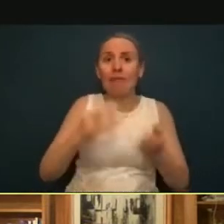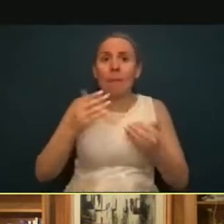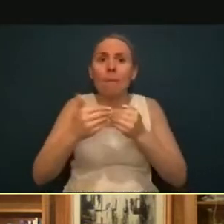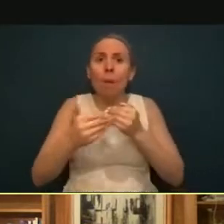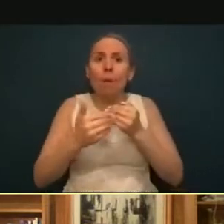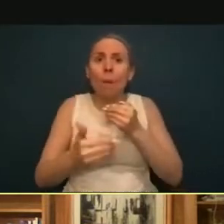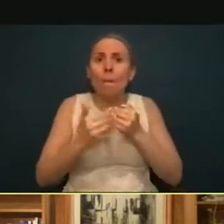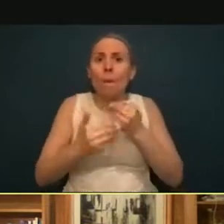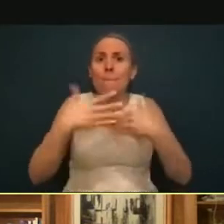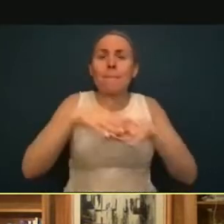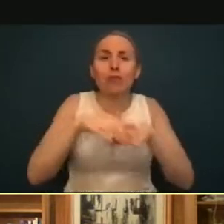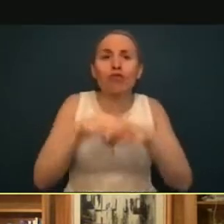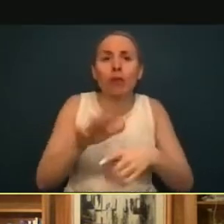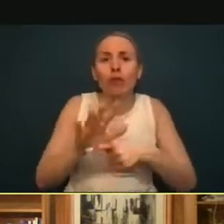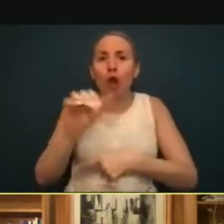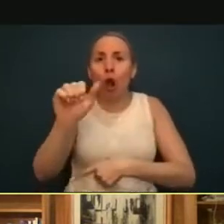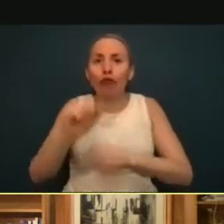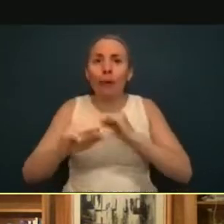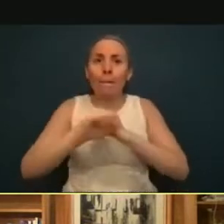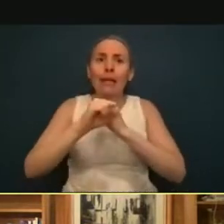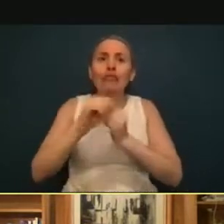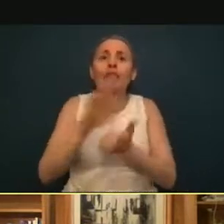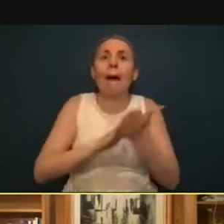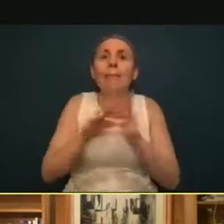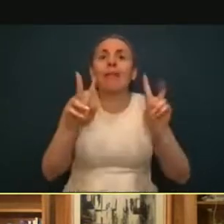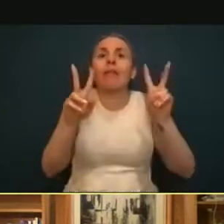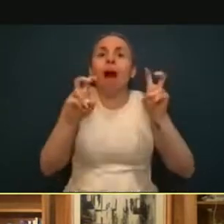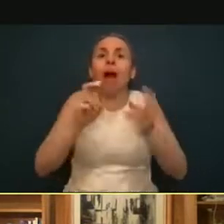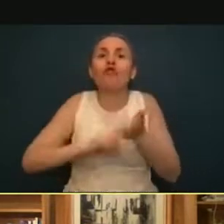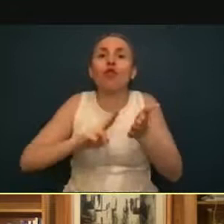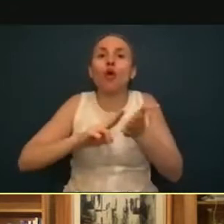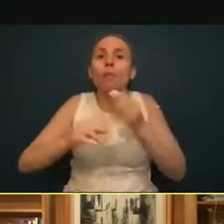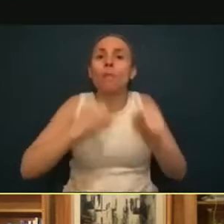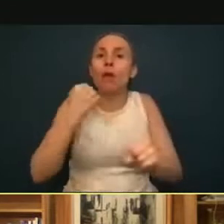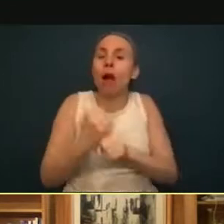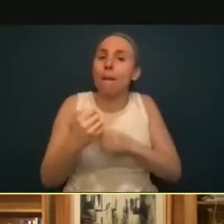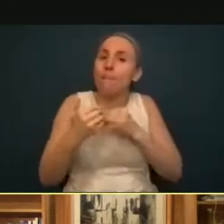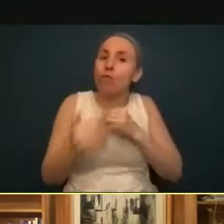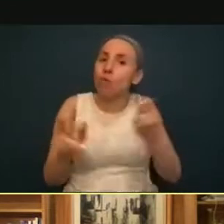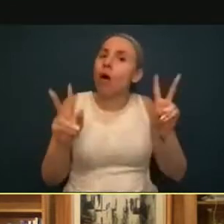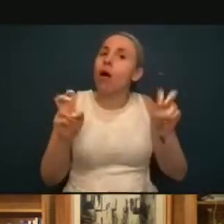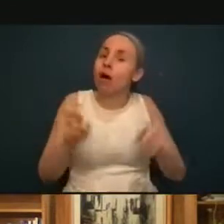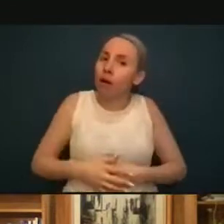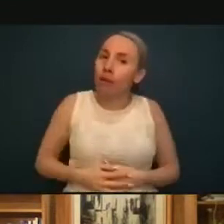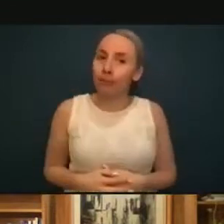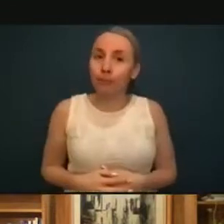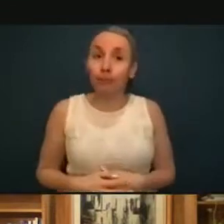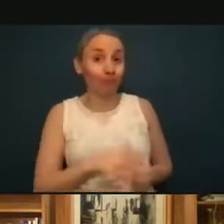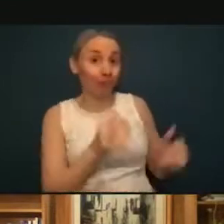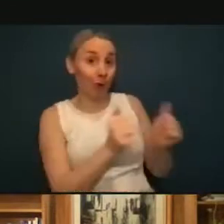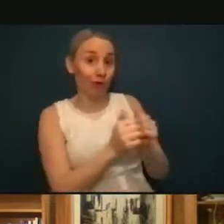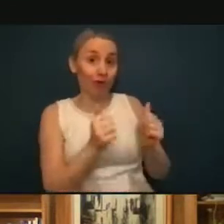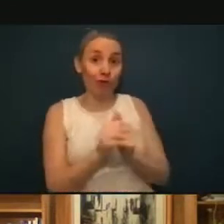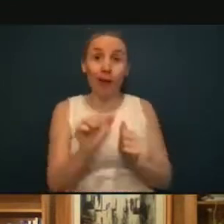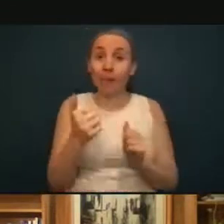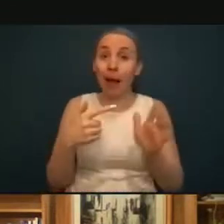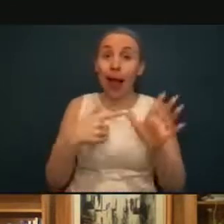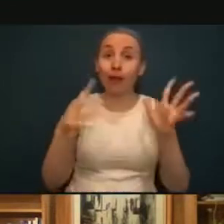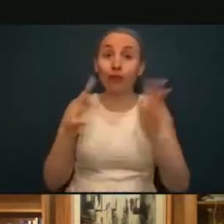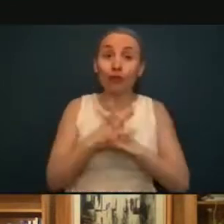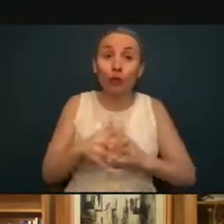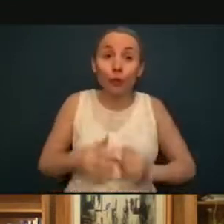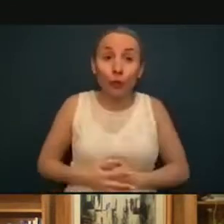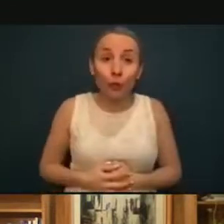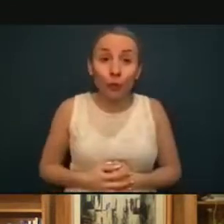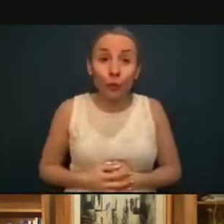mainstream culture and media. Yeah, 100%, 100%. Andrew?